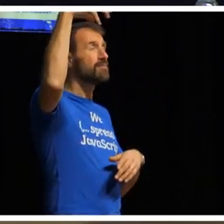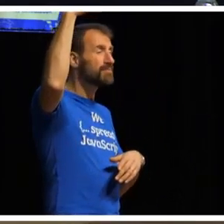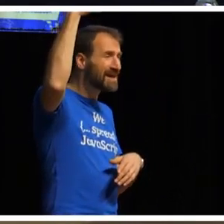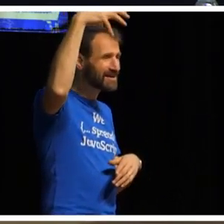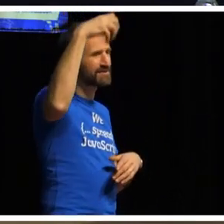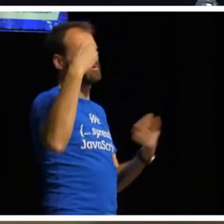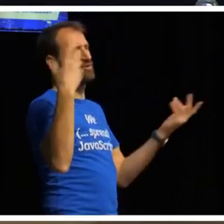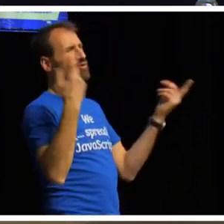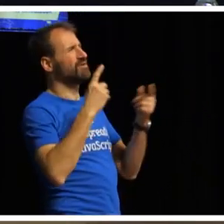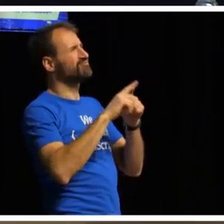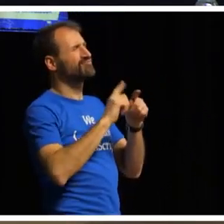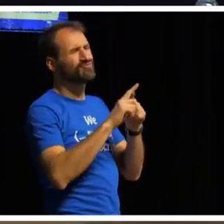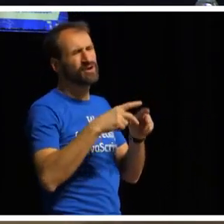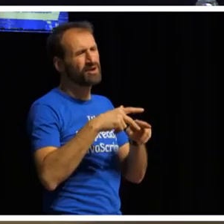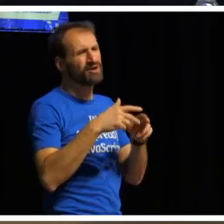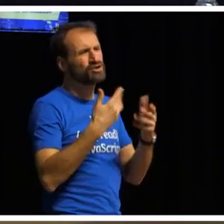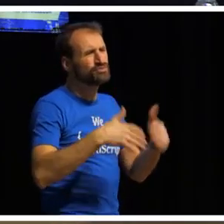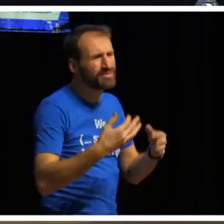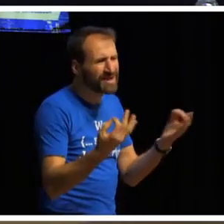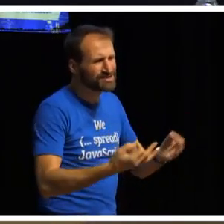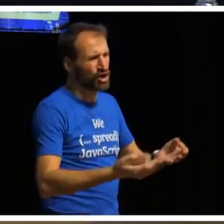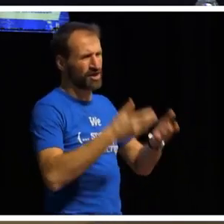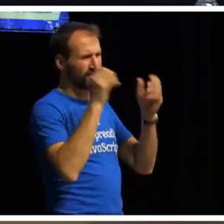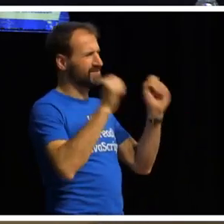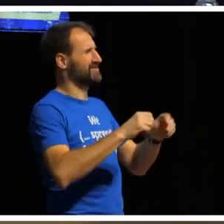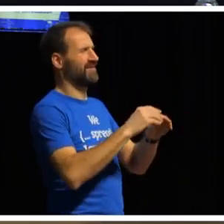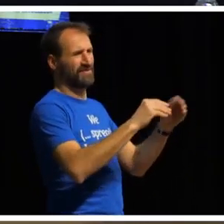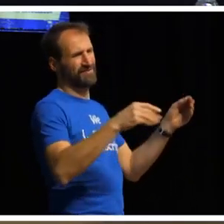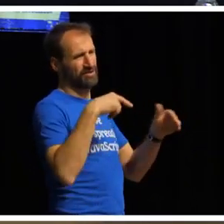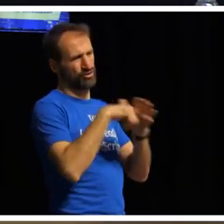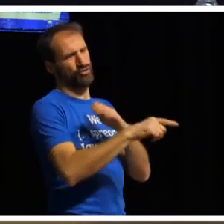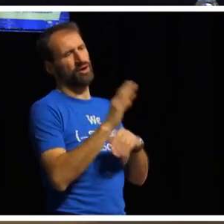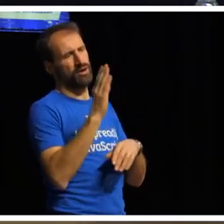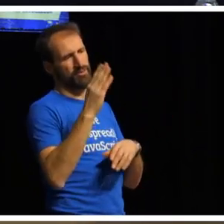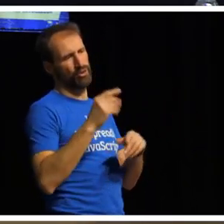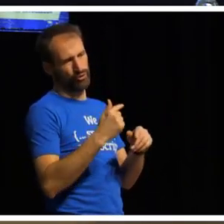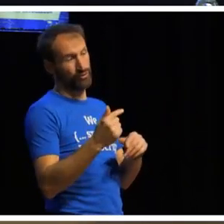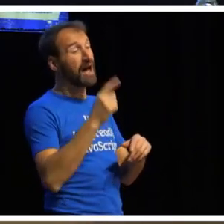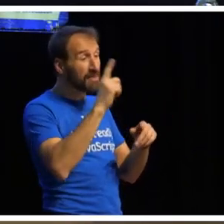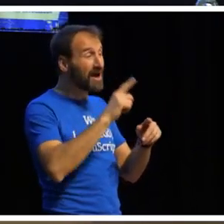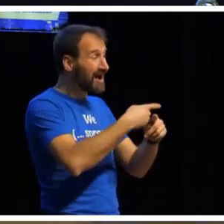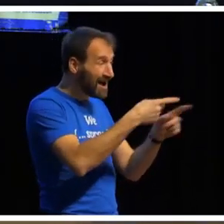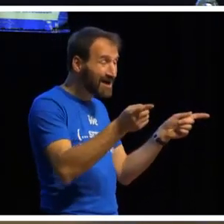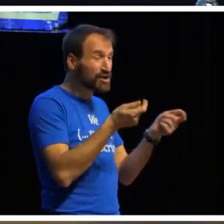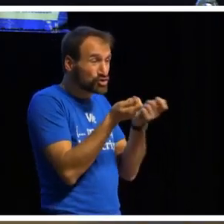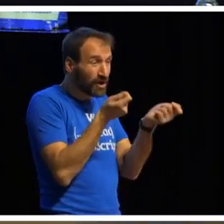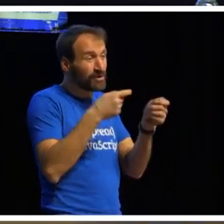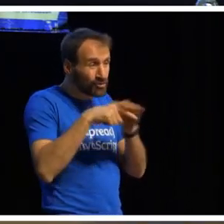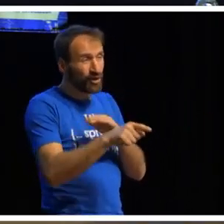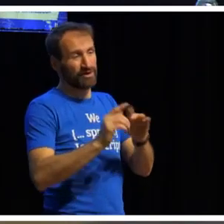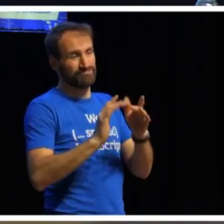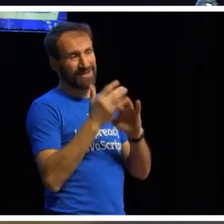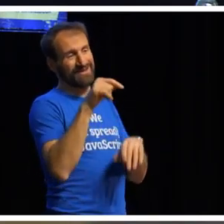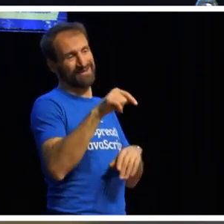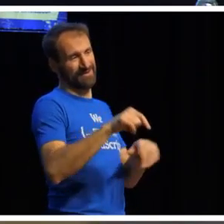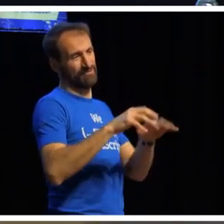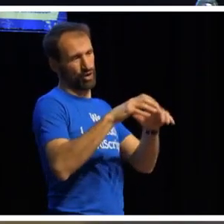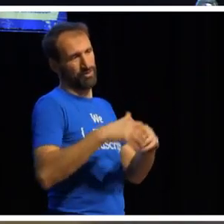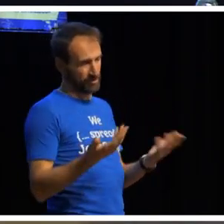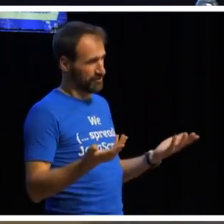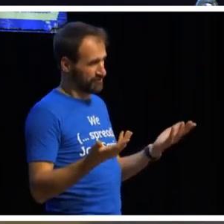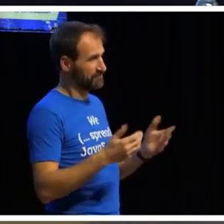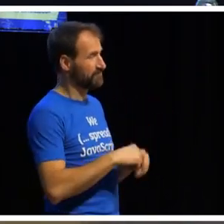toys, sockets that you can turn on and off can all be done from the internet. So it would be really nice if you could take the